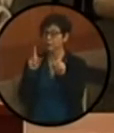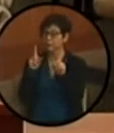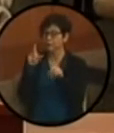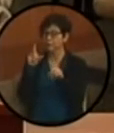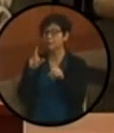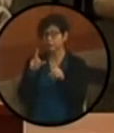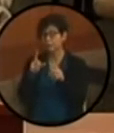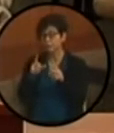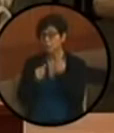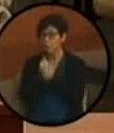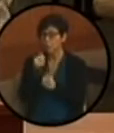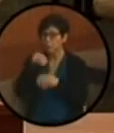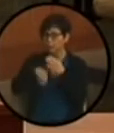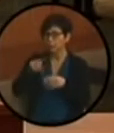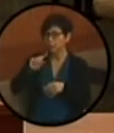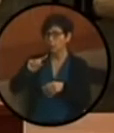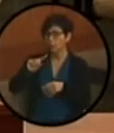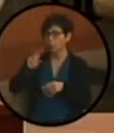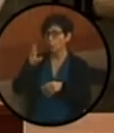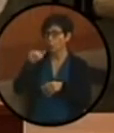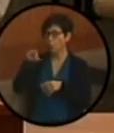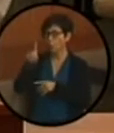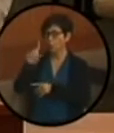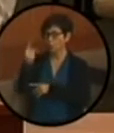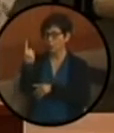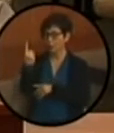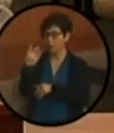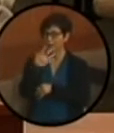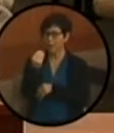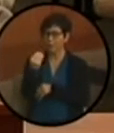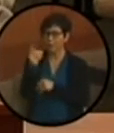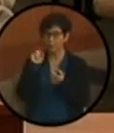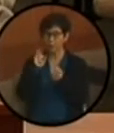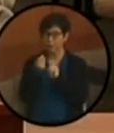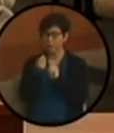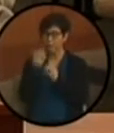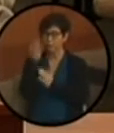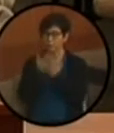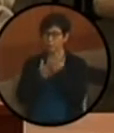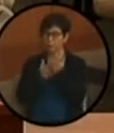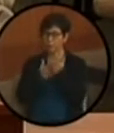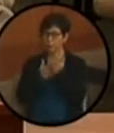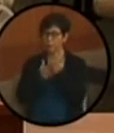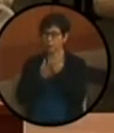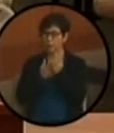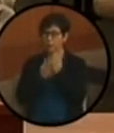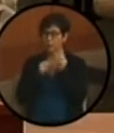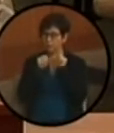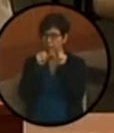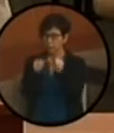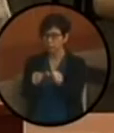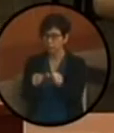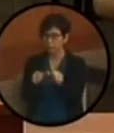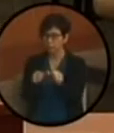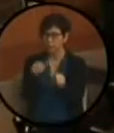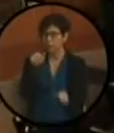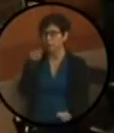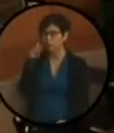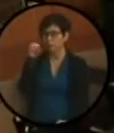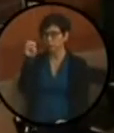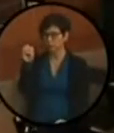it's going to help also to change some of the long-standing abuses that we have nationally. Thank you for your time. Thank you, Mr.